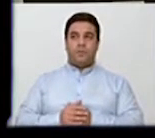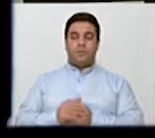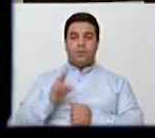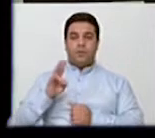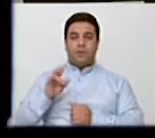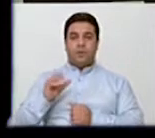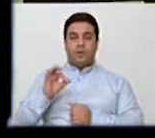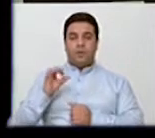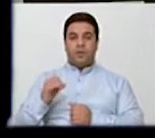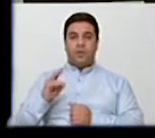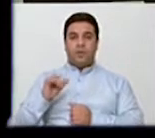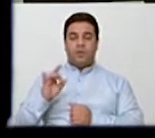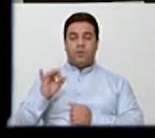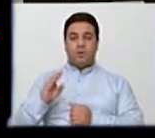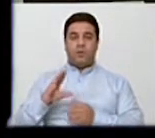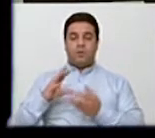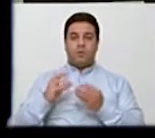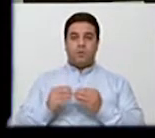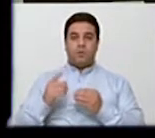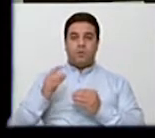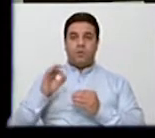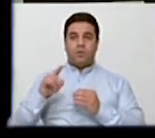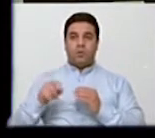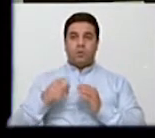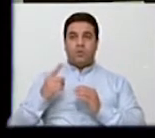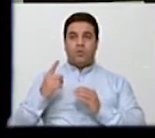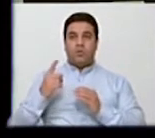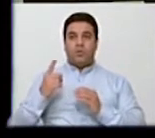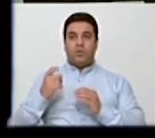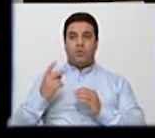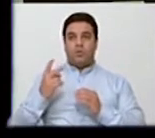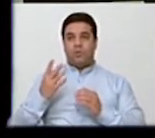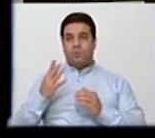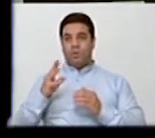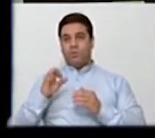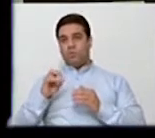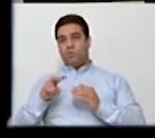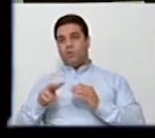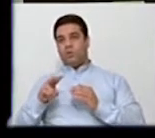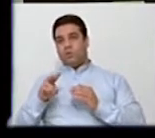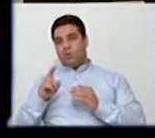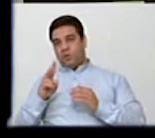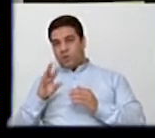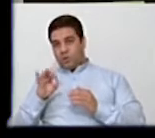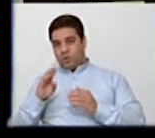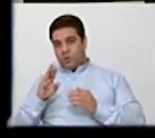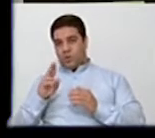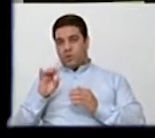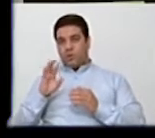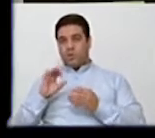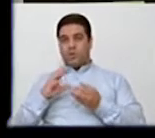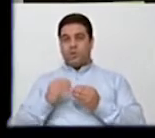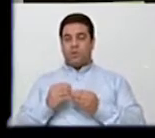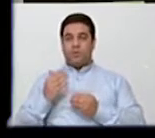natriy karbonatining miqdori 0.125 mol, natriy xlorid kislotaning miqdori